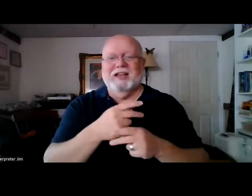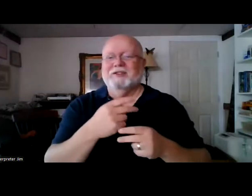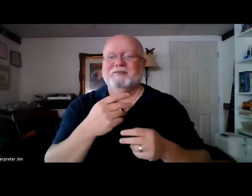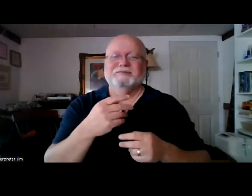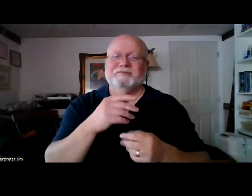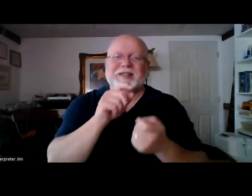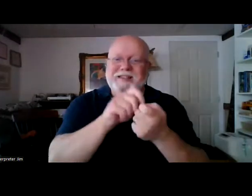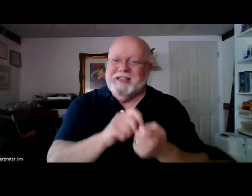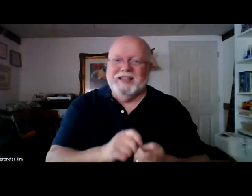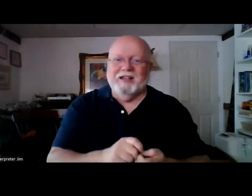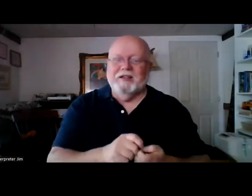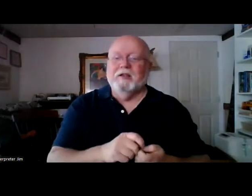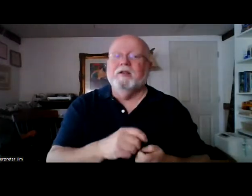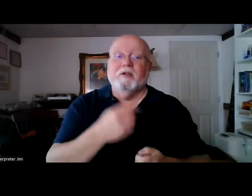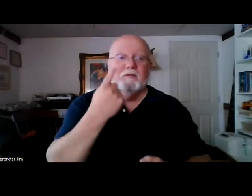Were they single fathers?